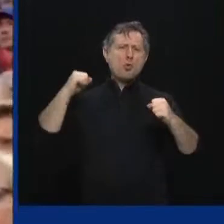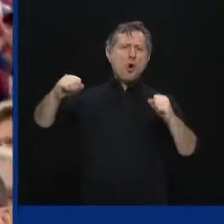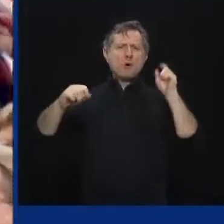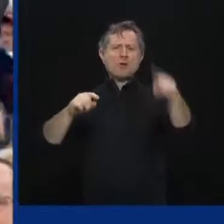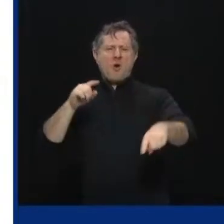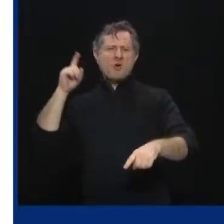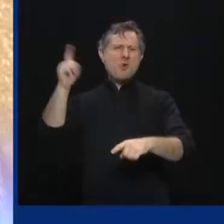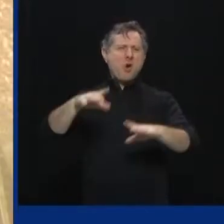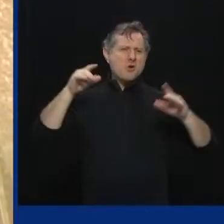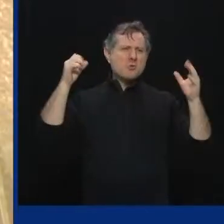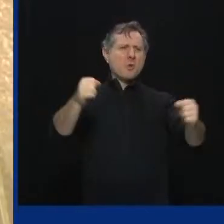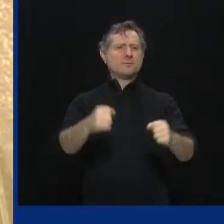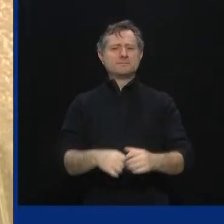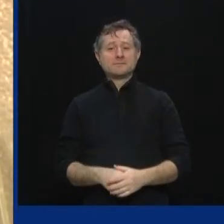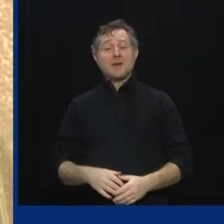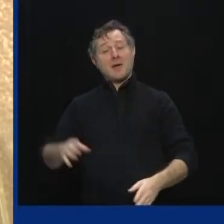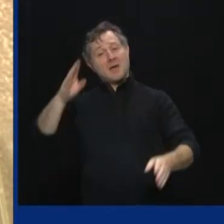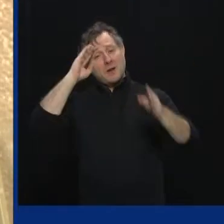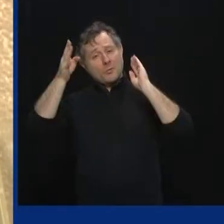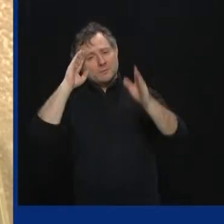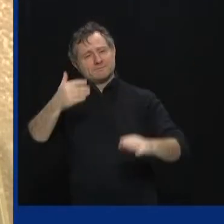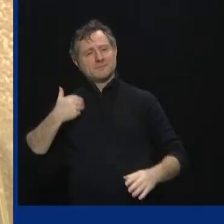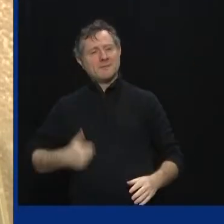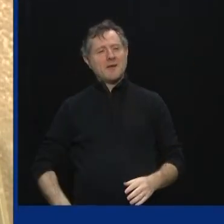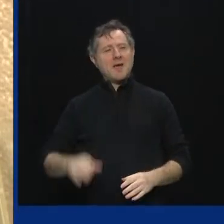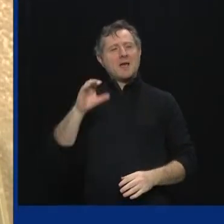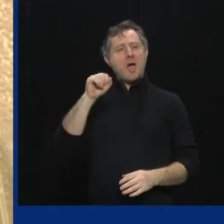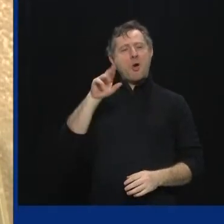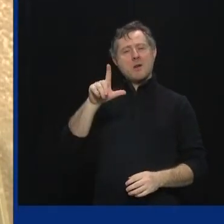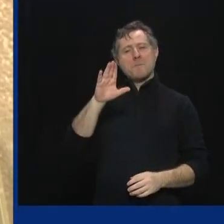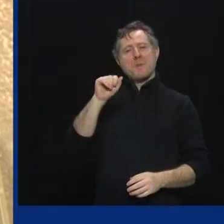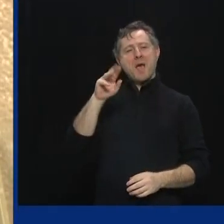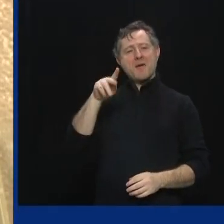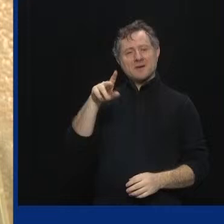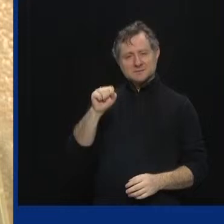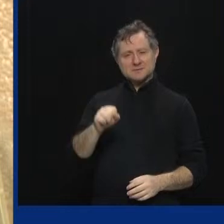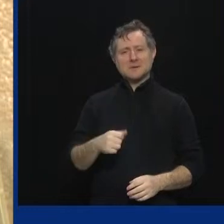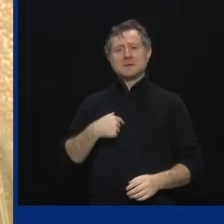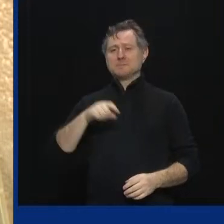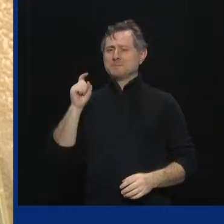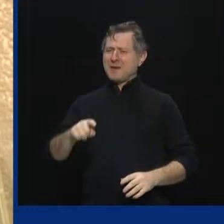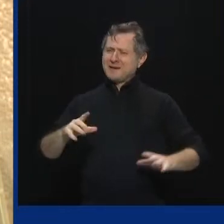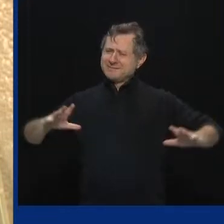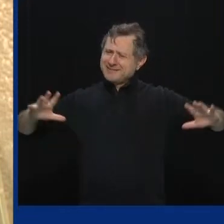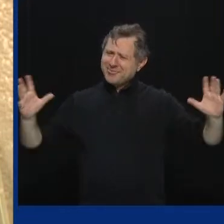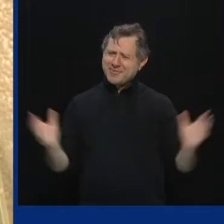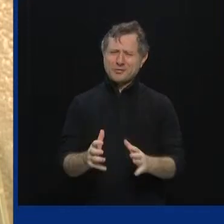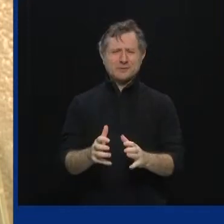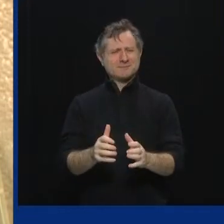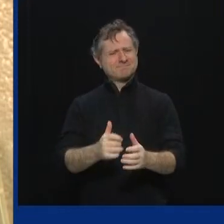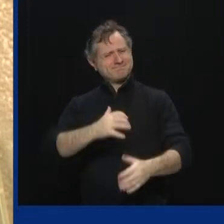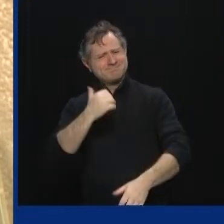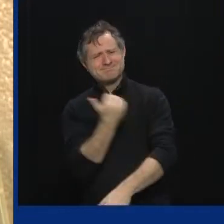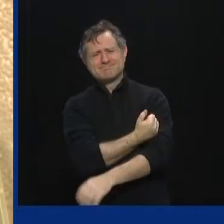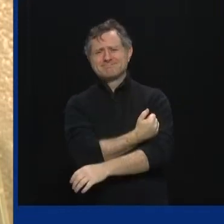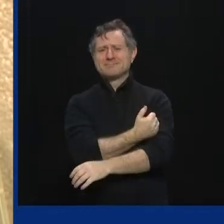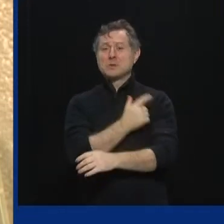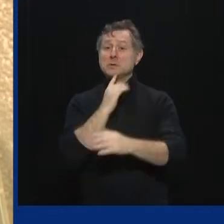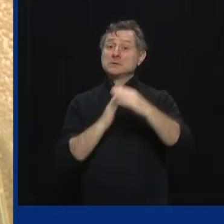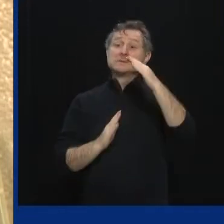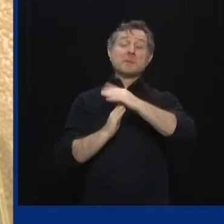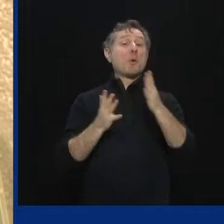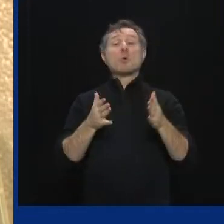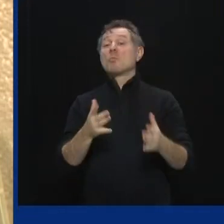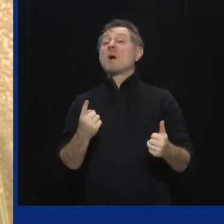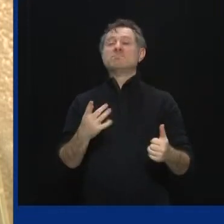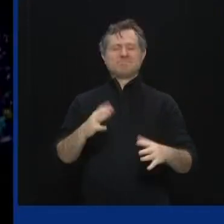Hey fans, Carl Banks here. We need to come together and get the COVID-19 vaccine. It's the best way that we can protect ourselves,